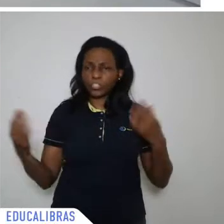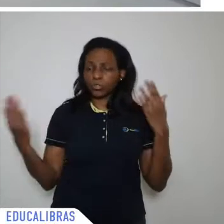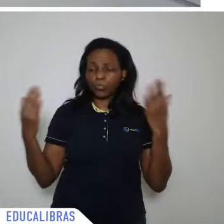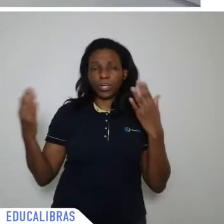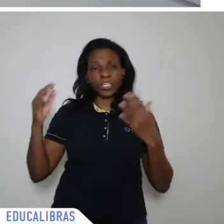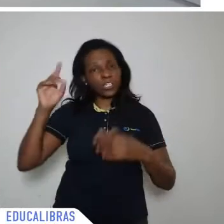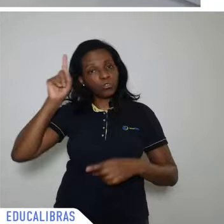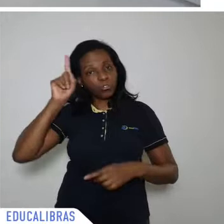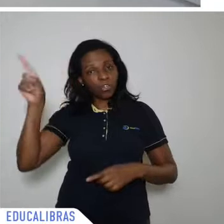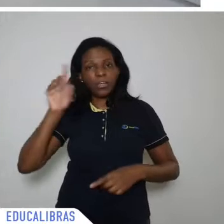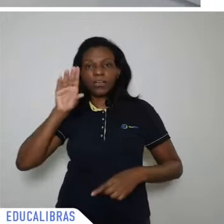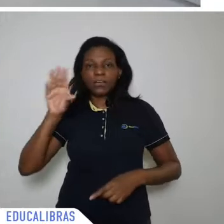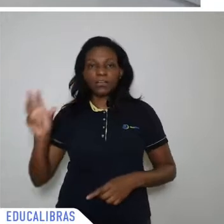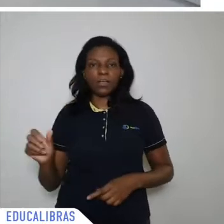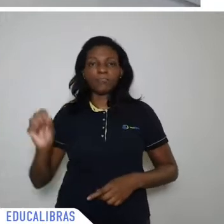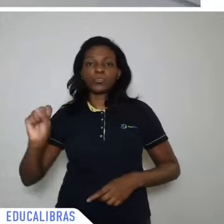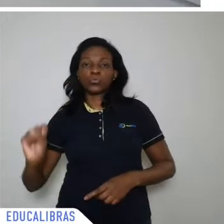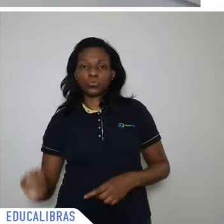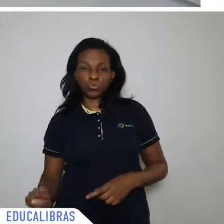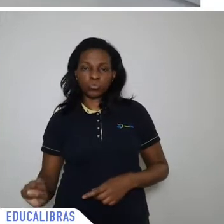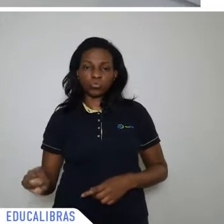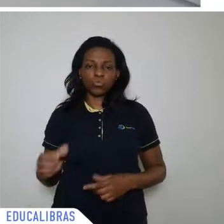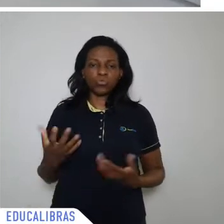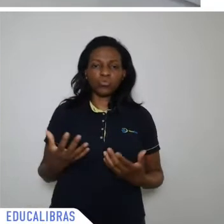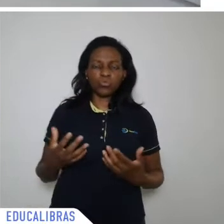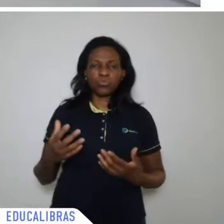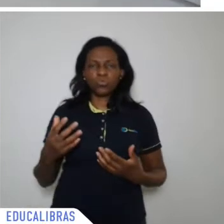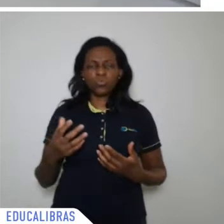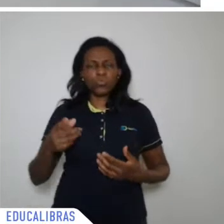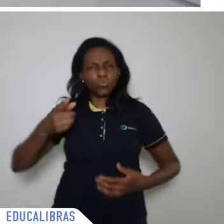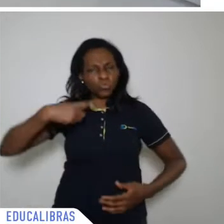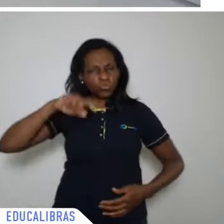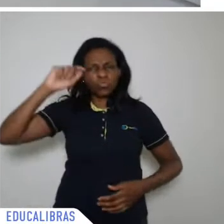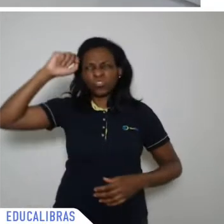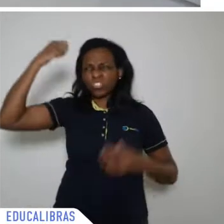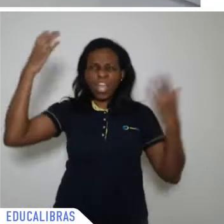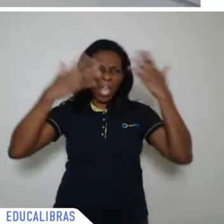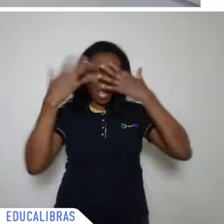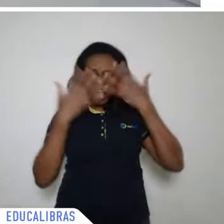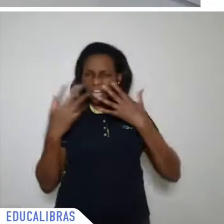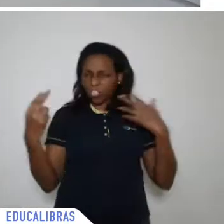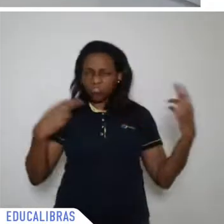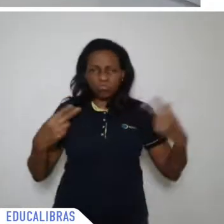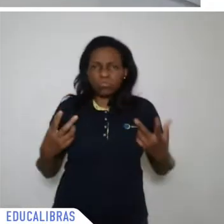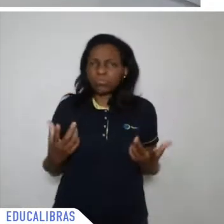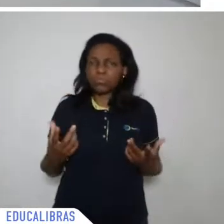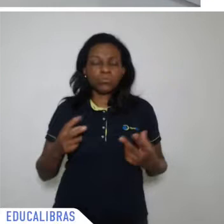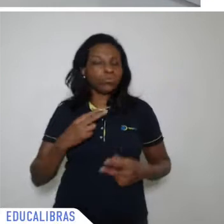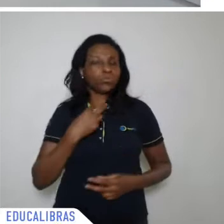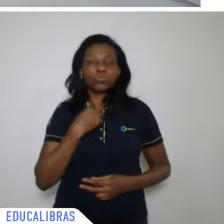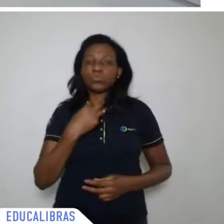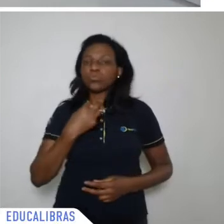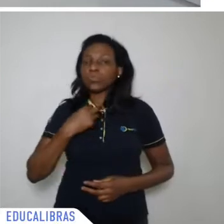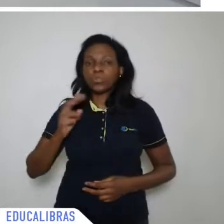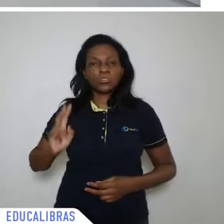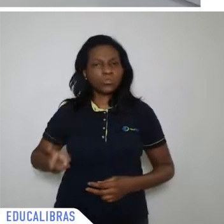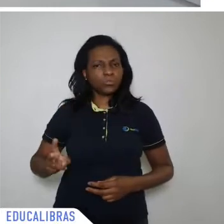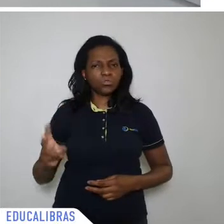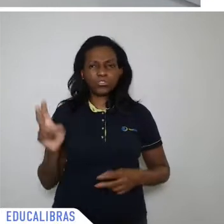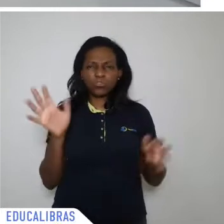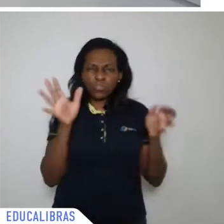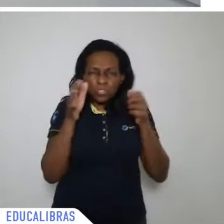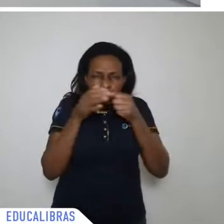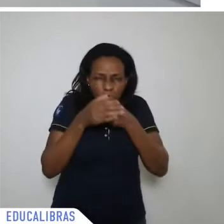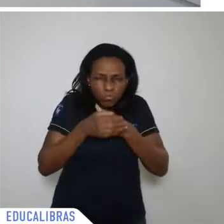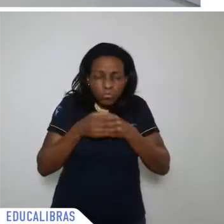And just the same way it happened to South Africa, the invisibility we suffer cannot